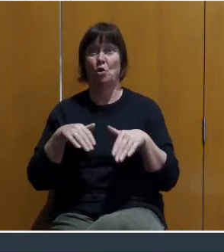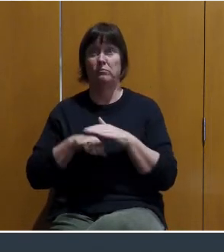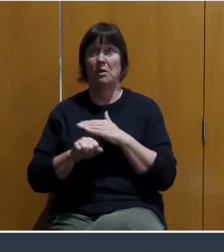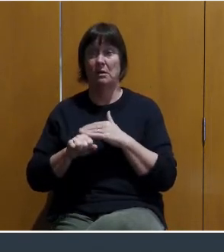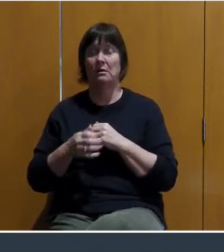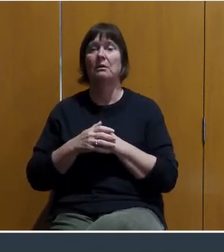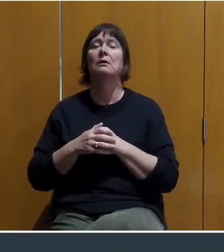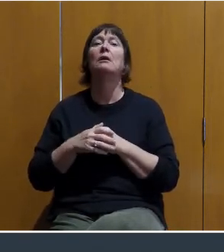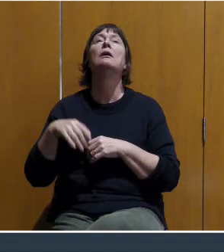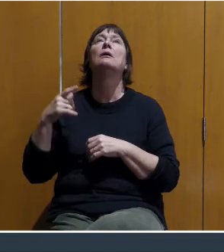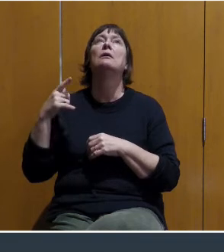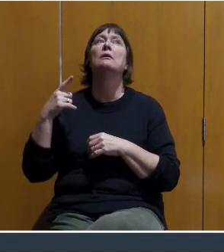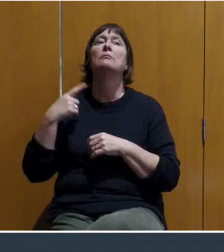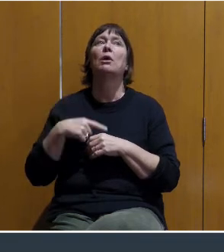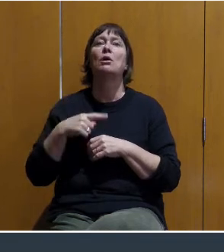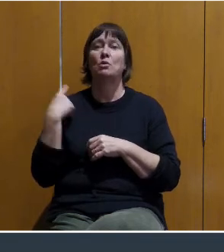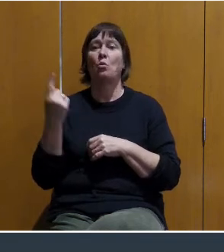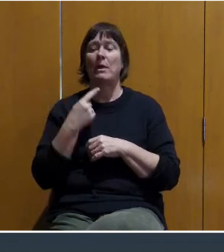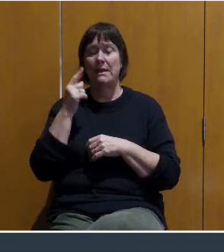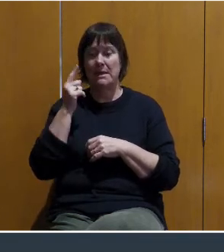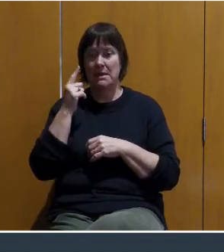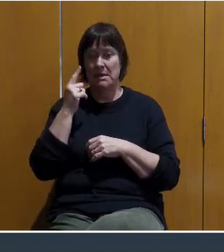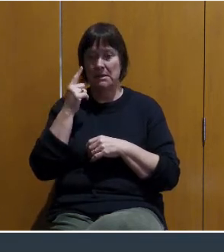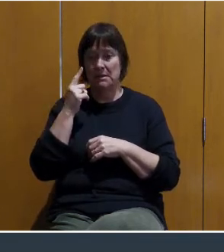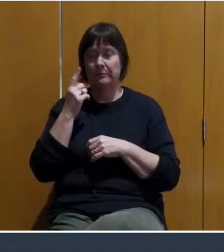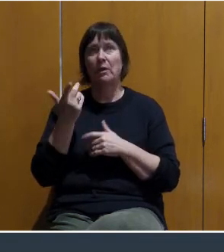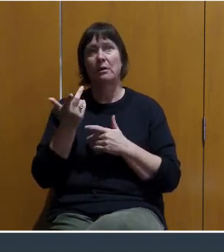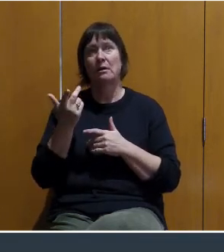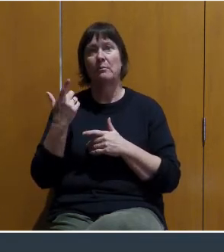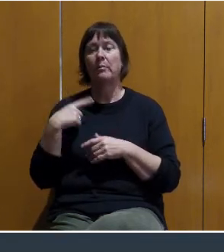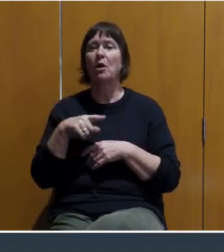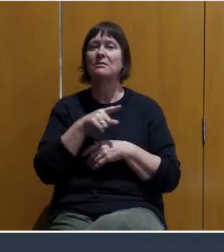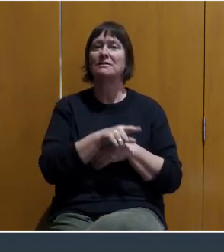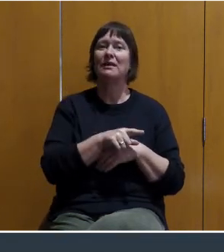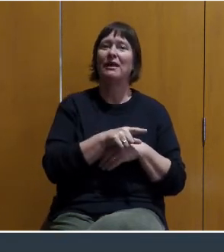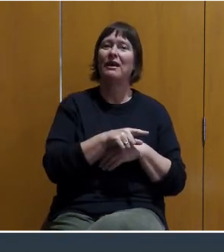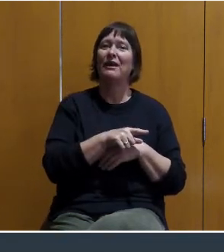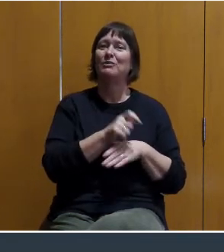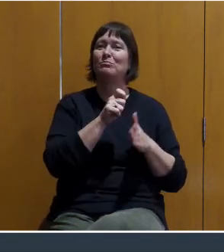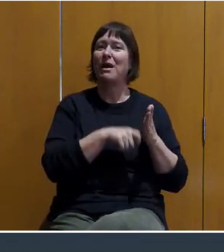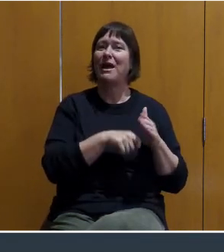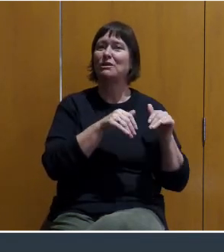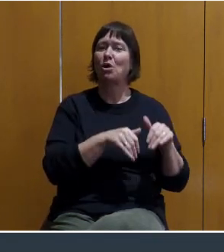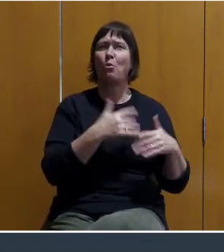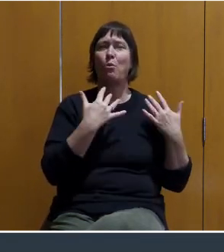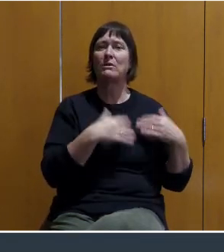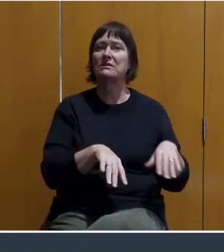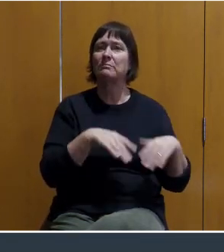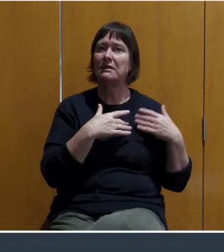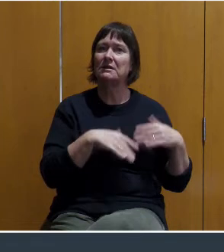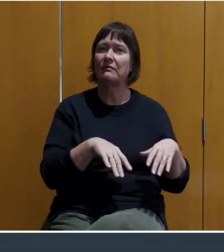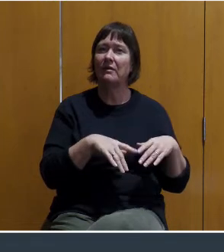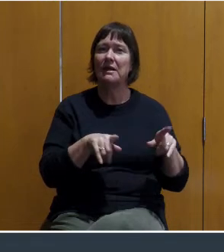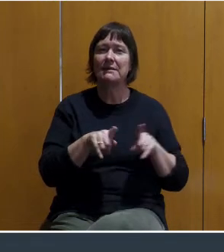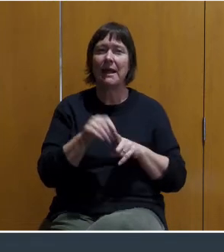Well, because we're seeing, because of the prices that people are asking for dogs, it's almost like a